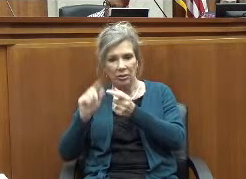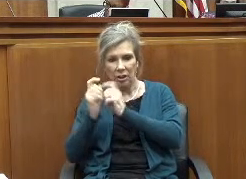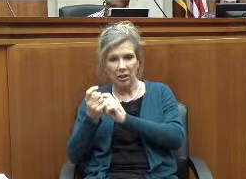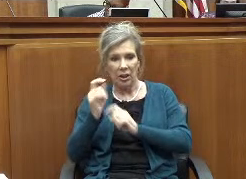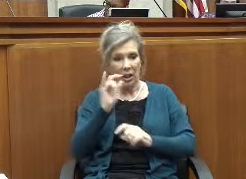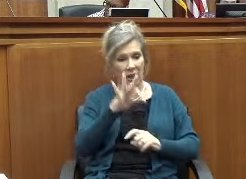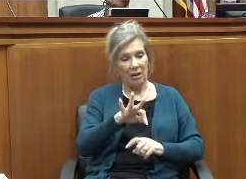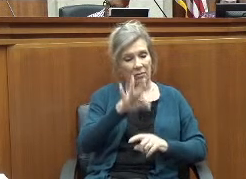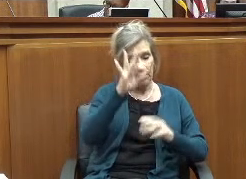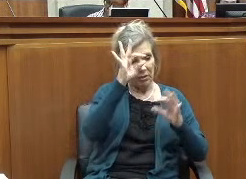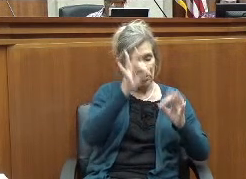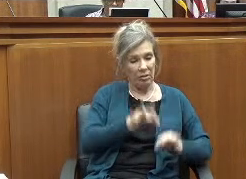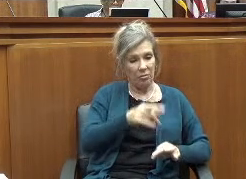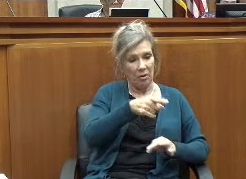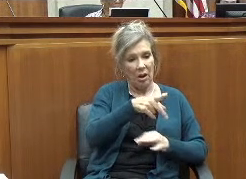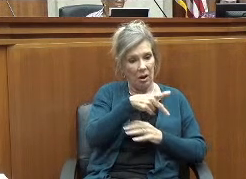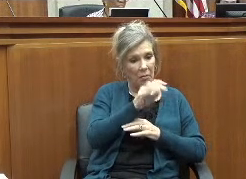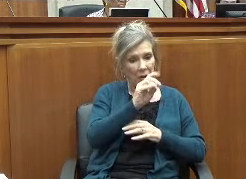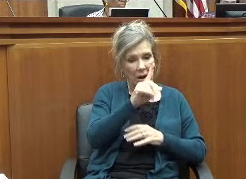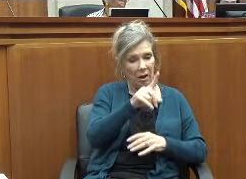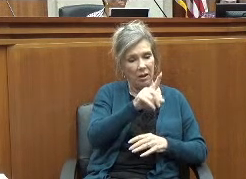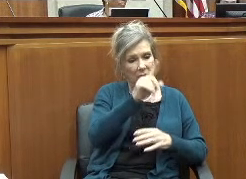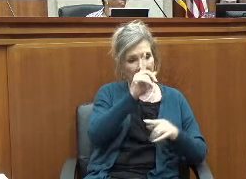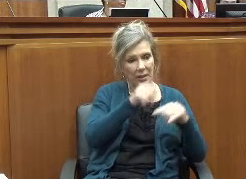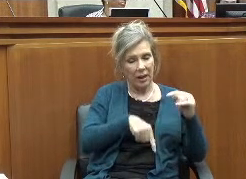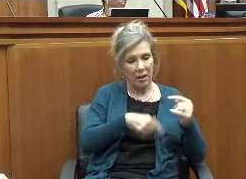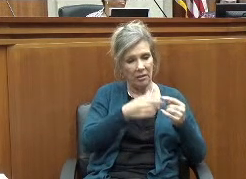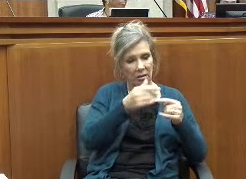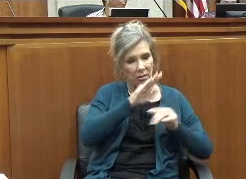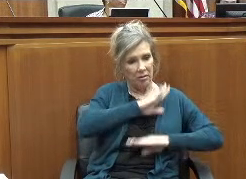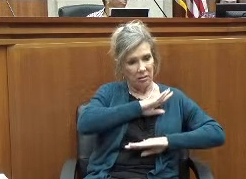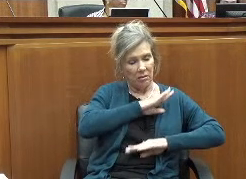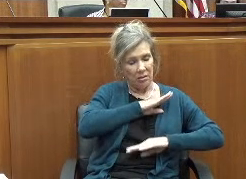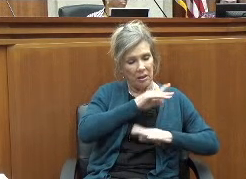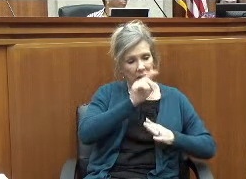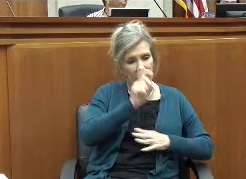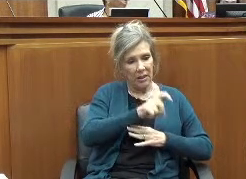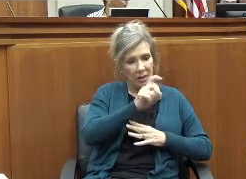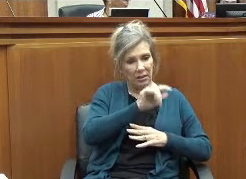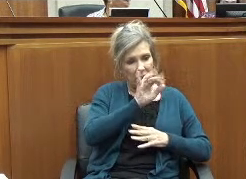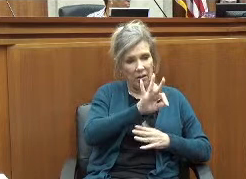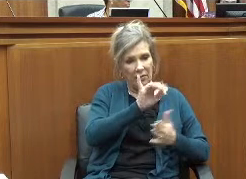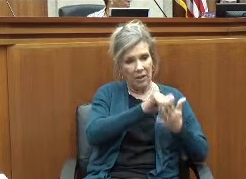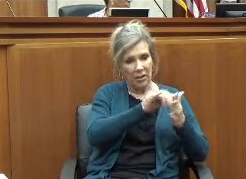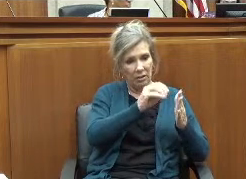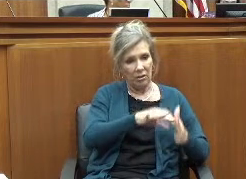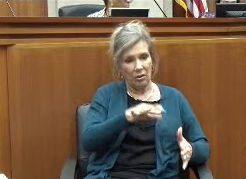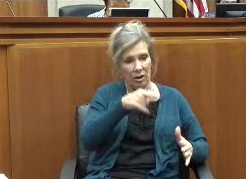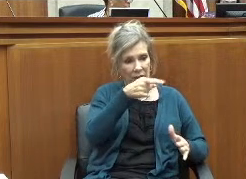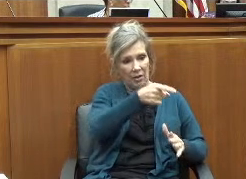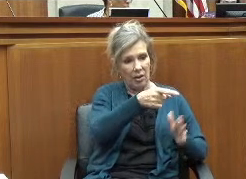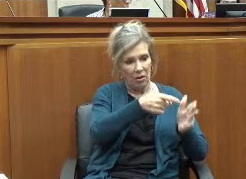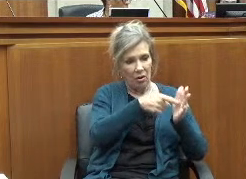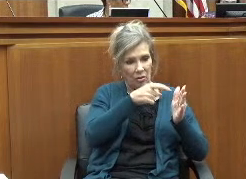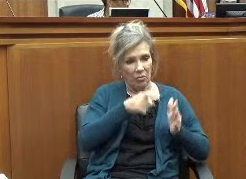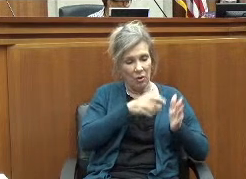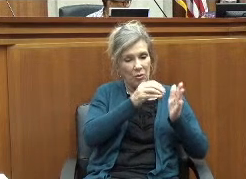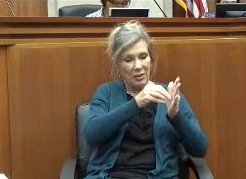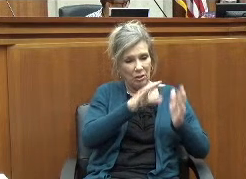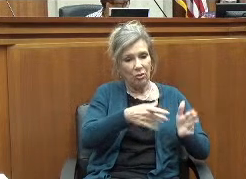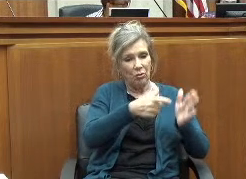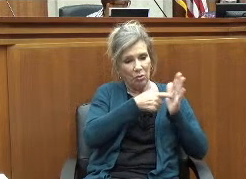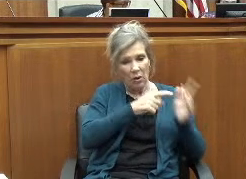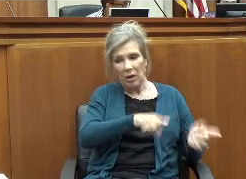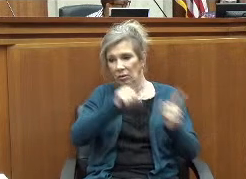needs of a student, then the student shall be required to attend school at the main campus, right? That is on the